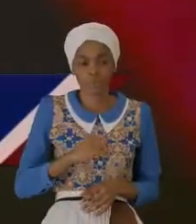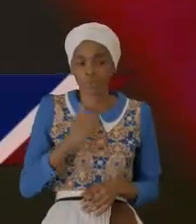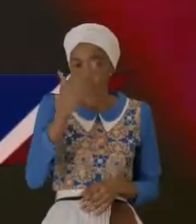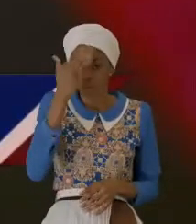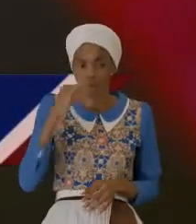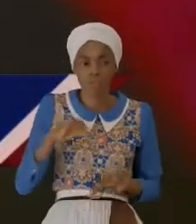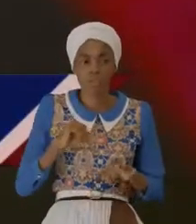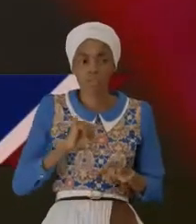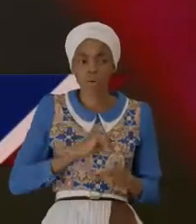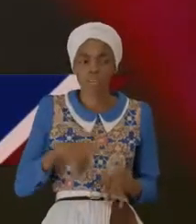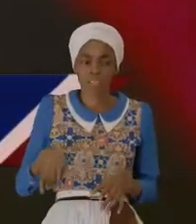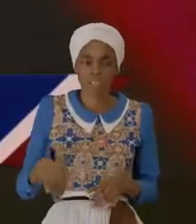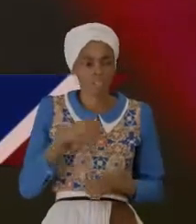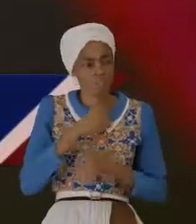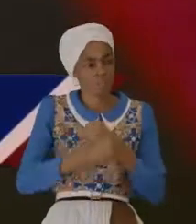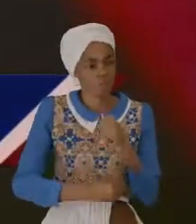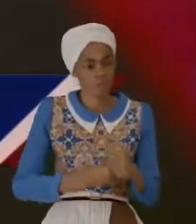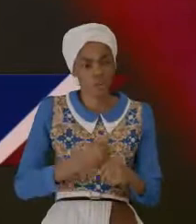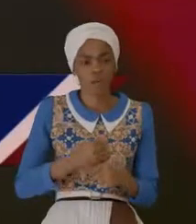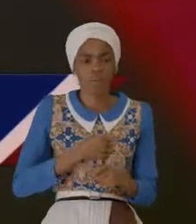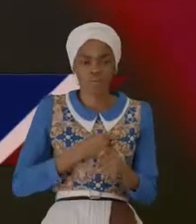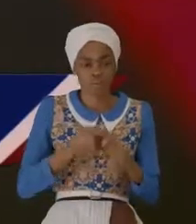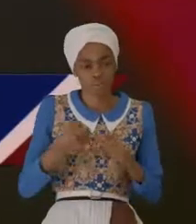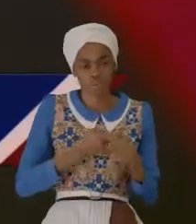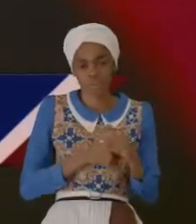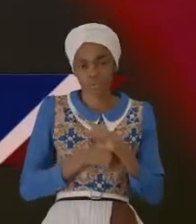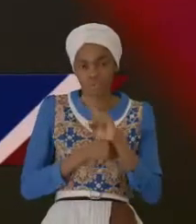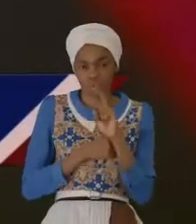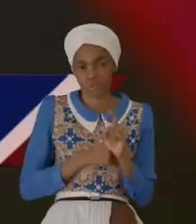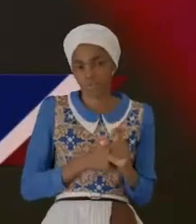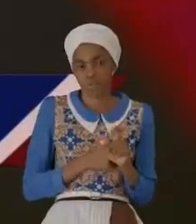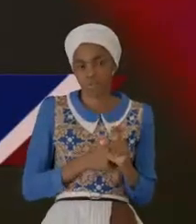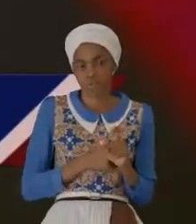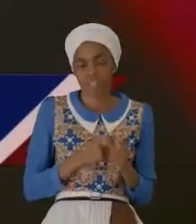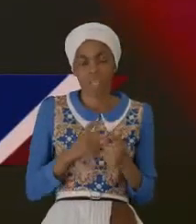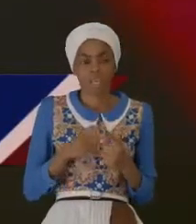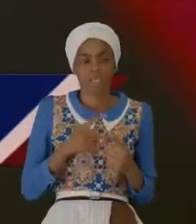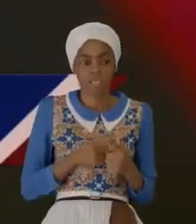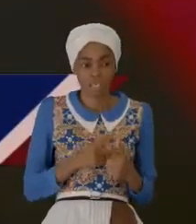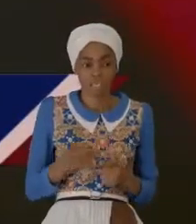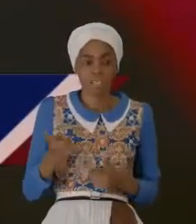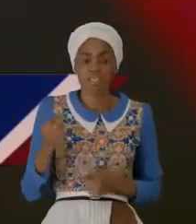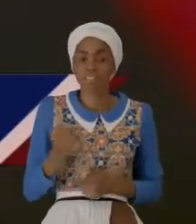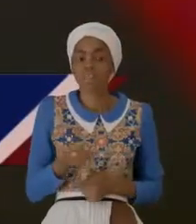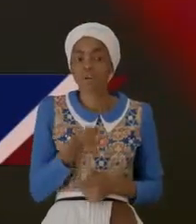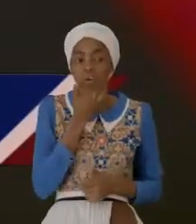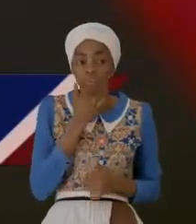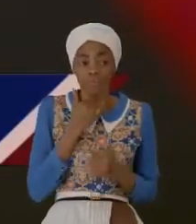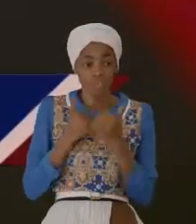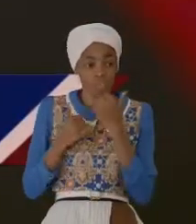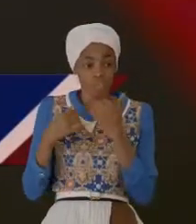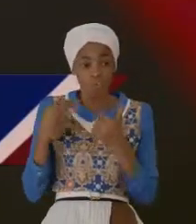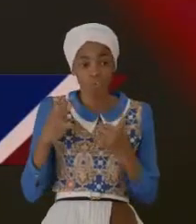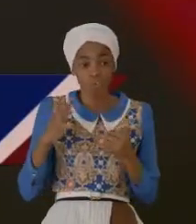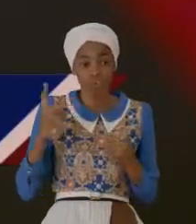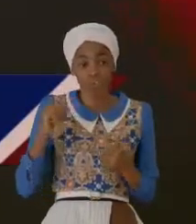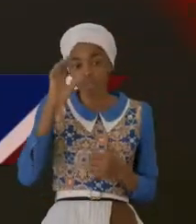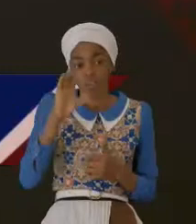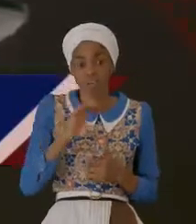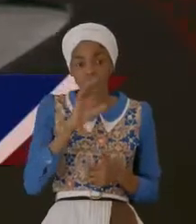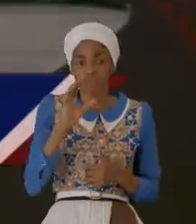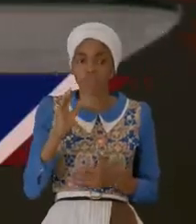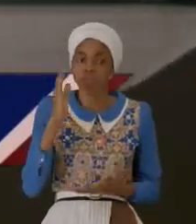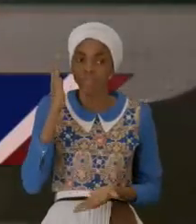why do I yet suffer persecution then in the offense of the